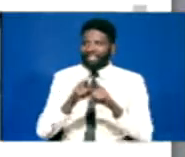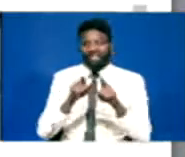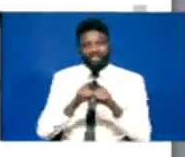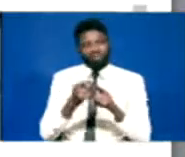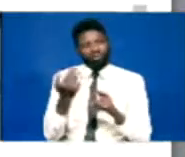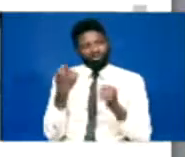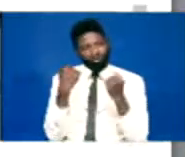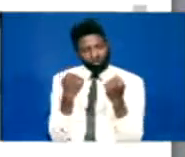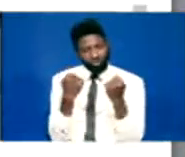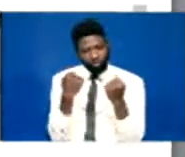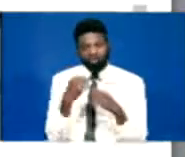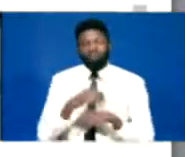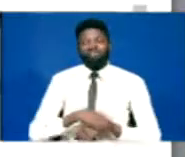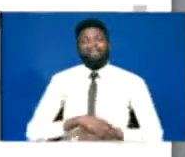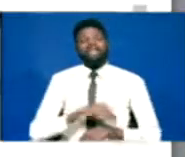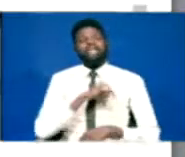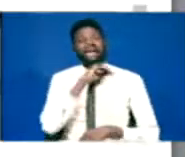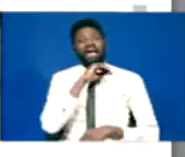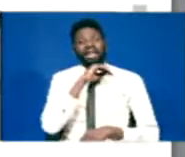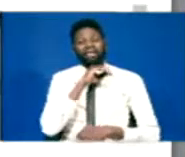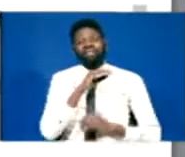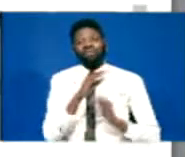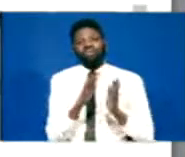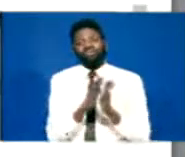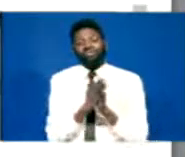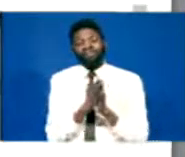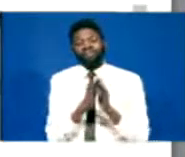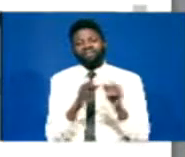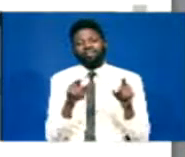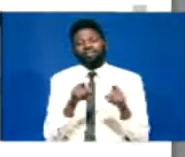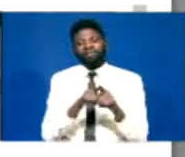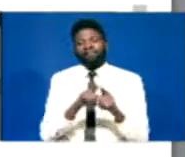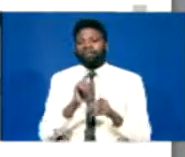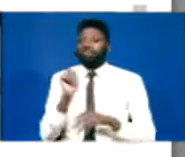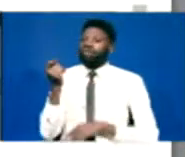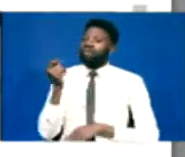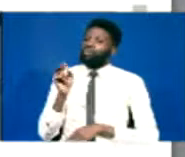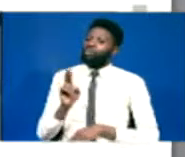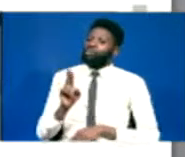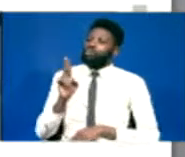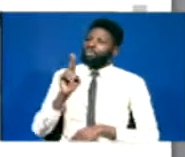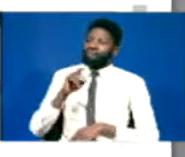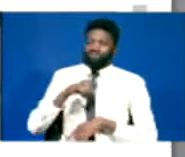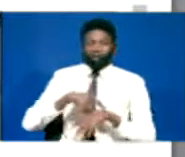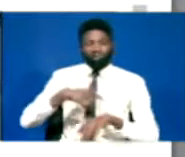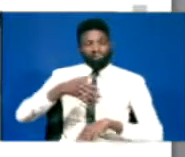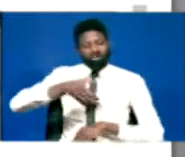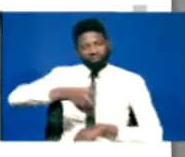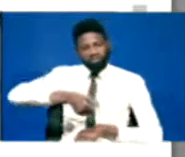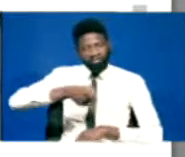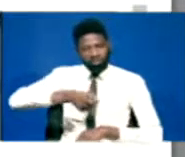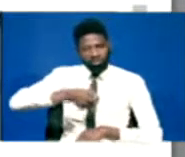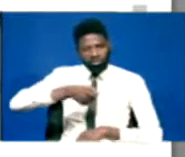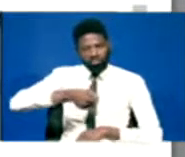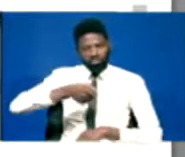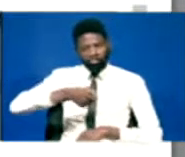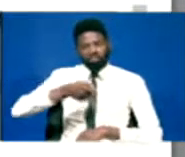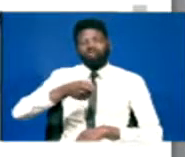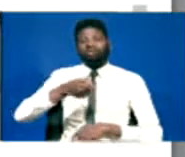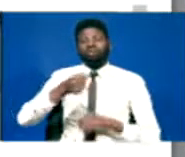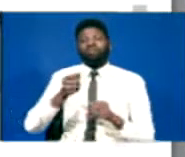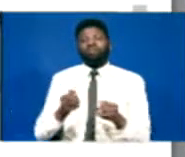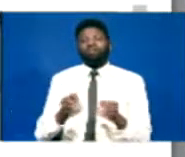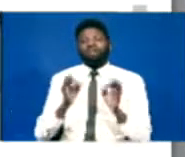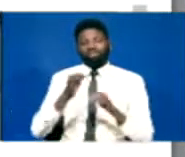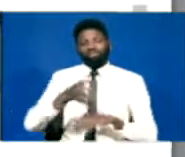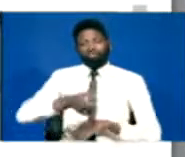Raila Odinga and His Excellency President Uhuru Kenyatta. When they shook hands, the officially handshake came to life. They